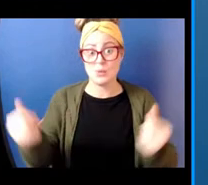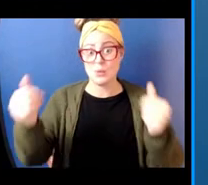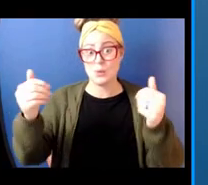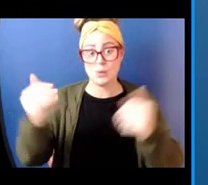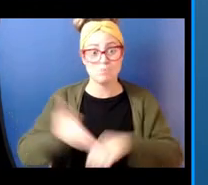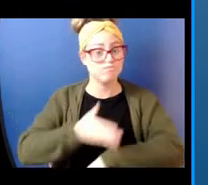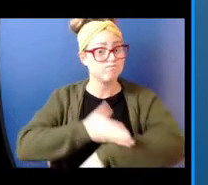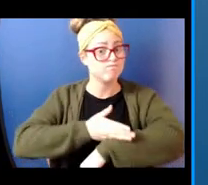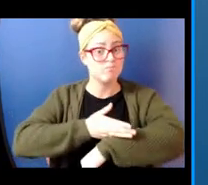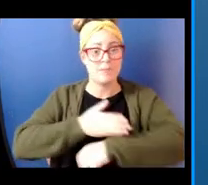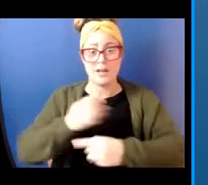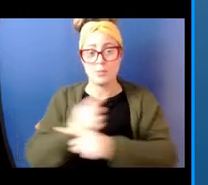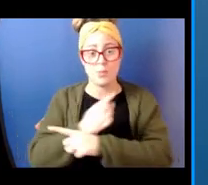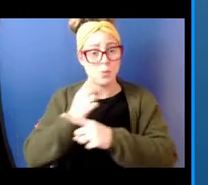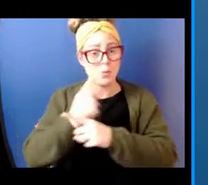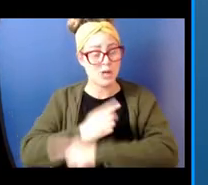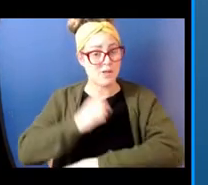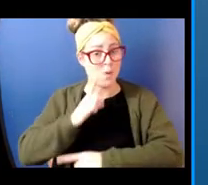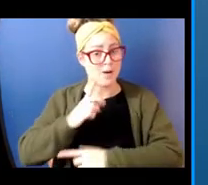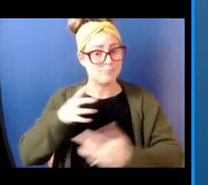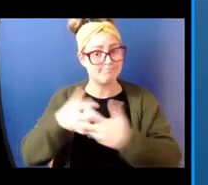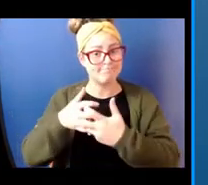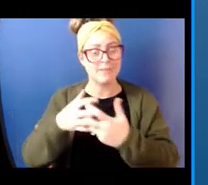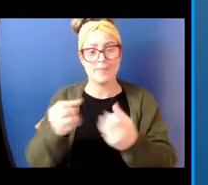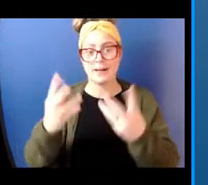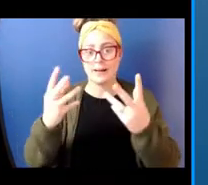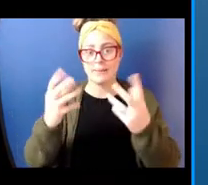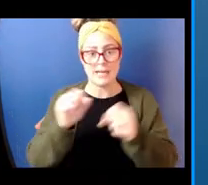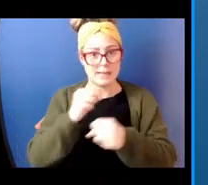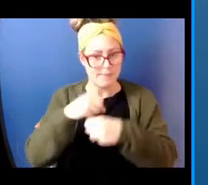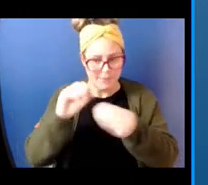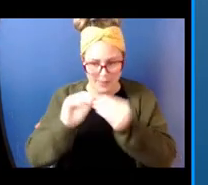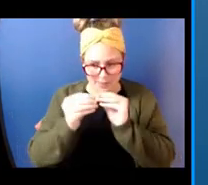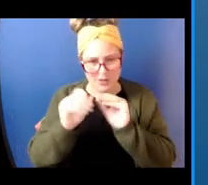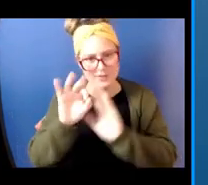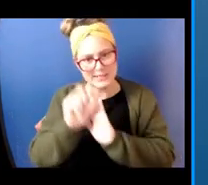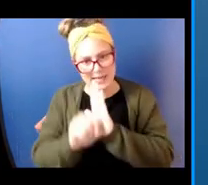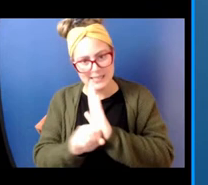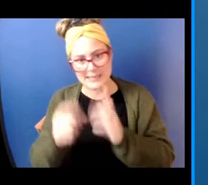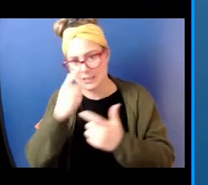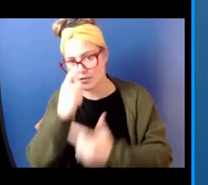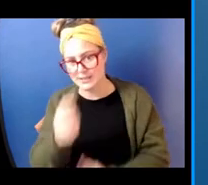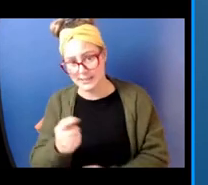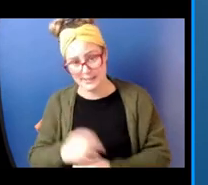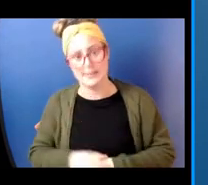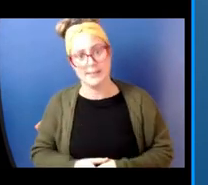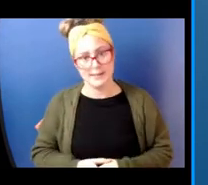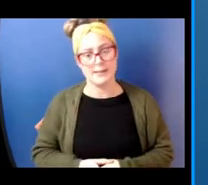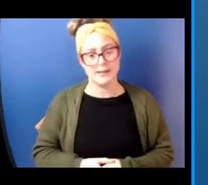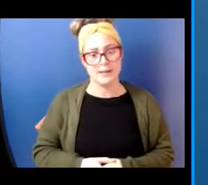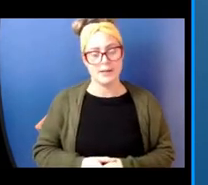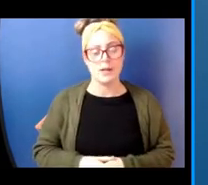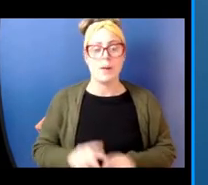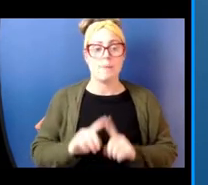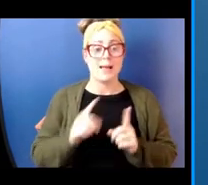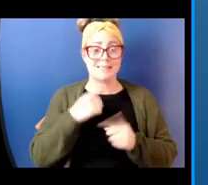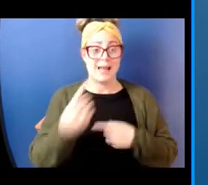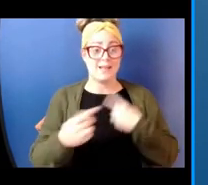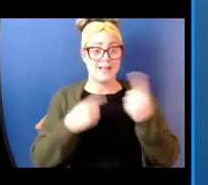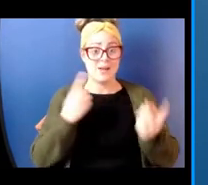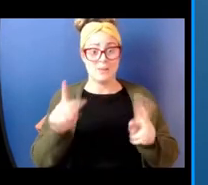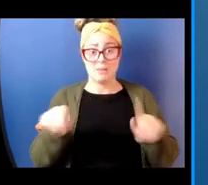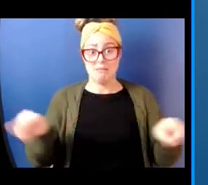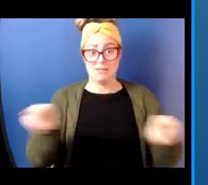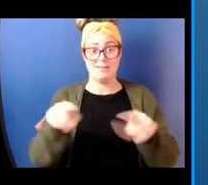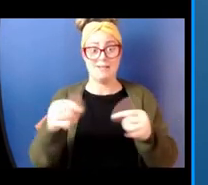the um number of states that are interested but to tell the states now be thinking about it don't don't be surprised when